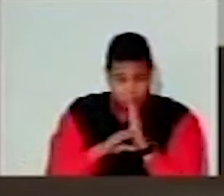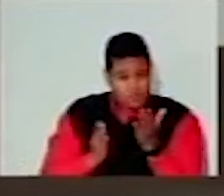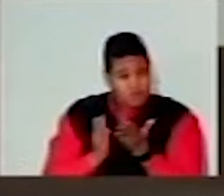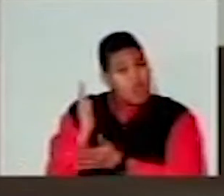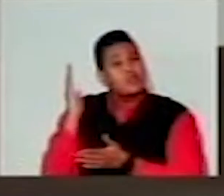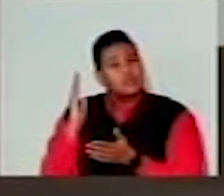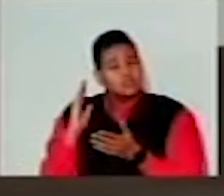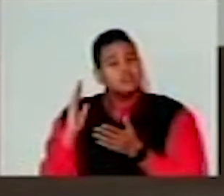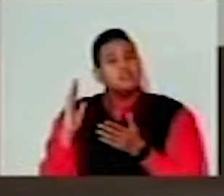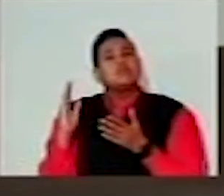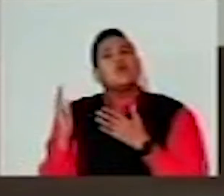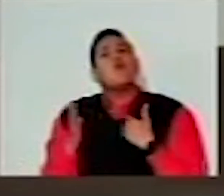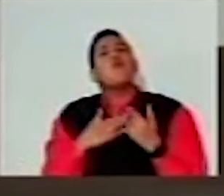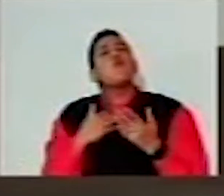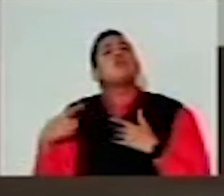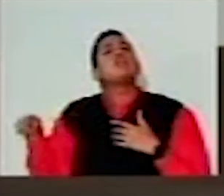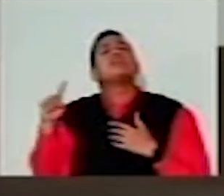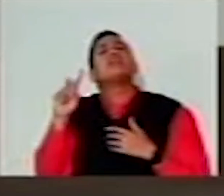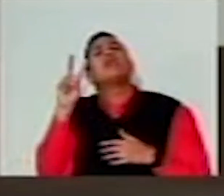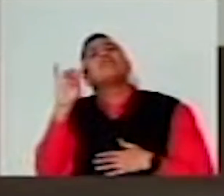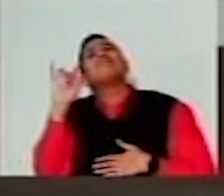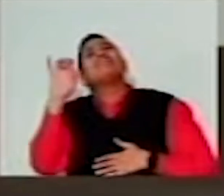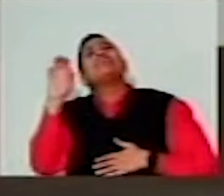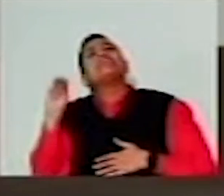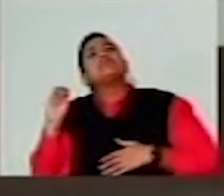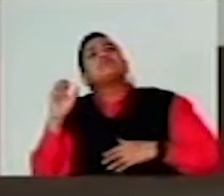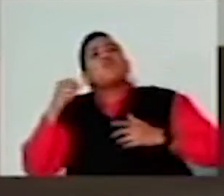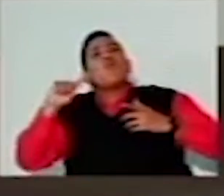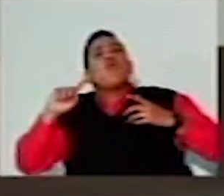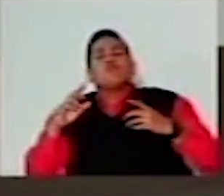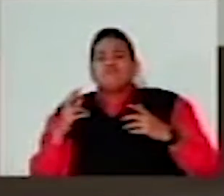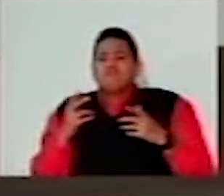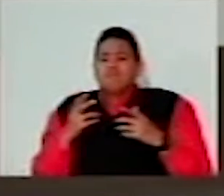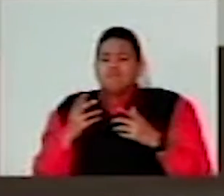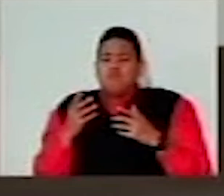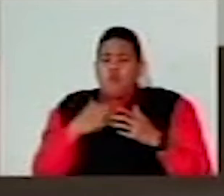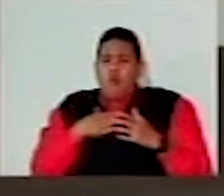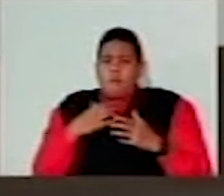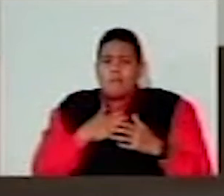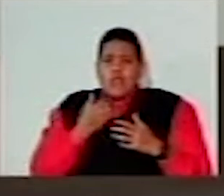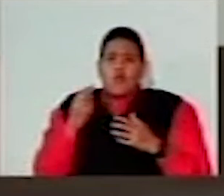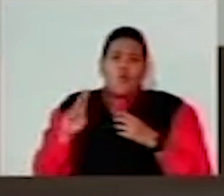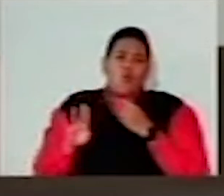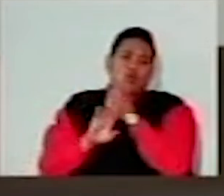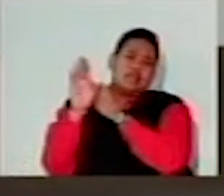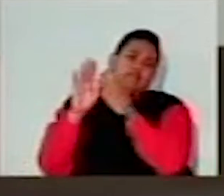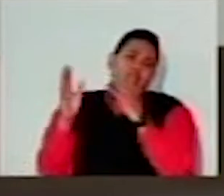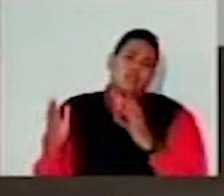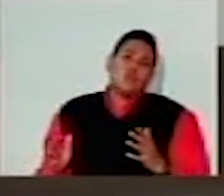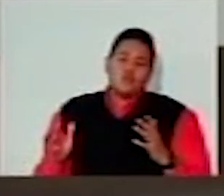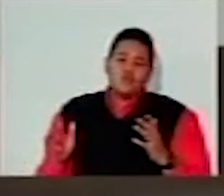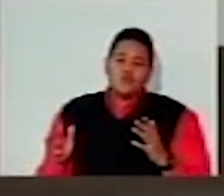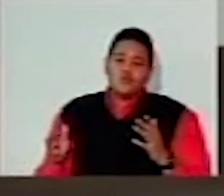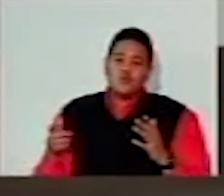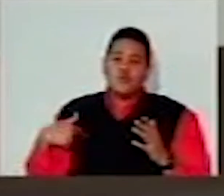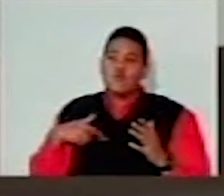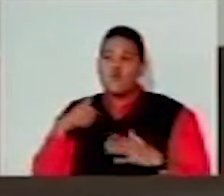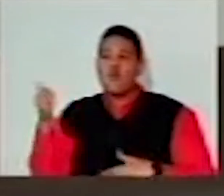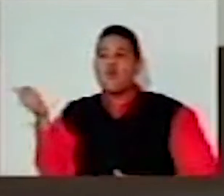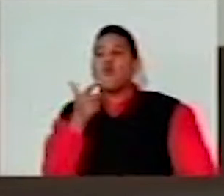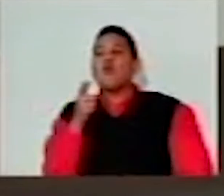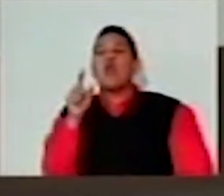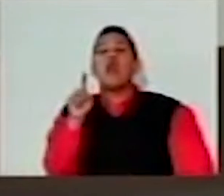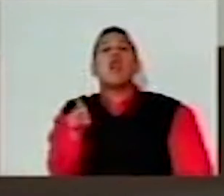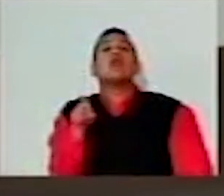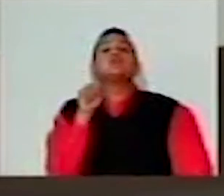rights, whether they be victims or accused persons, complainants or defendants. We are all called upon, Mr. Speaker,